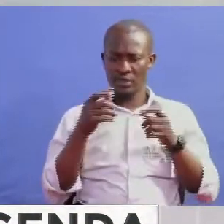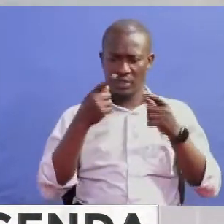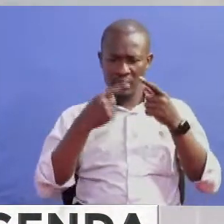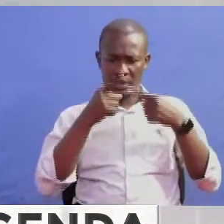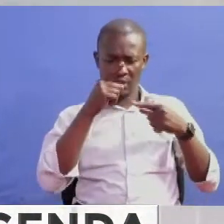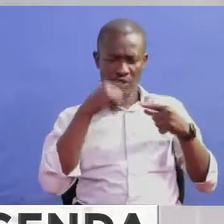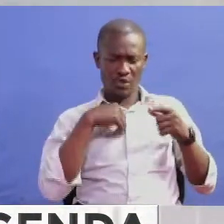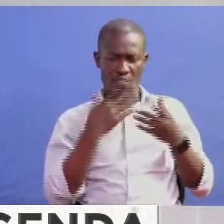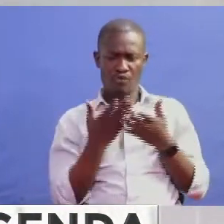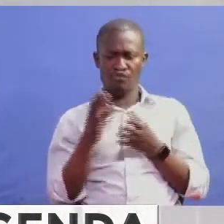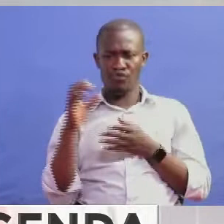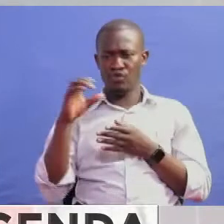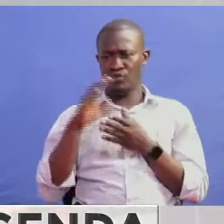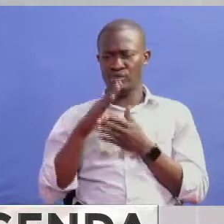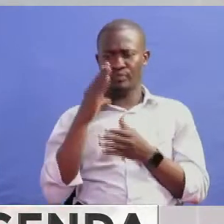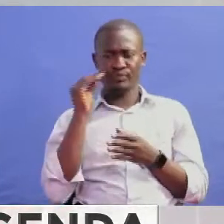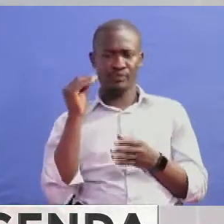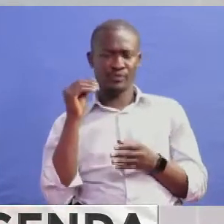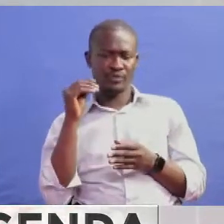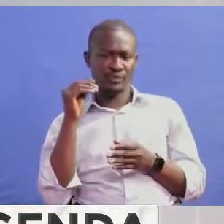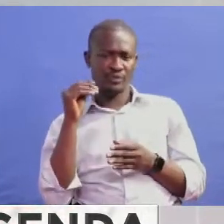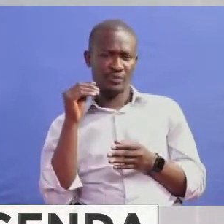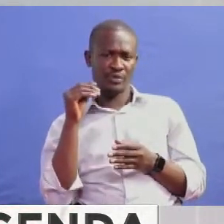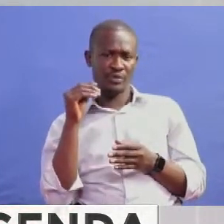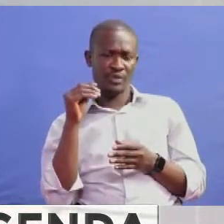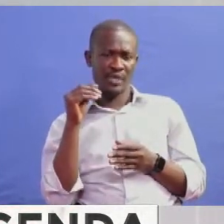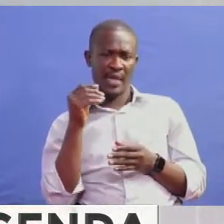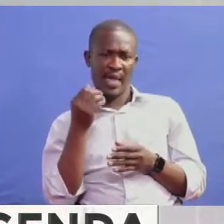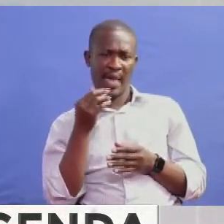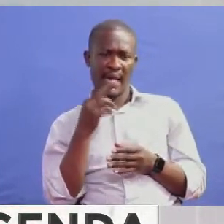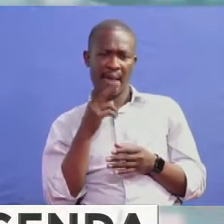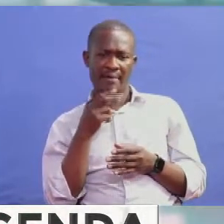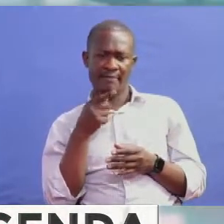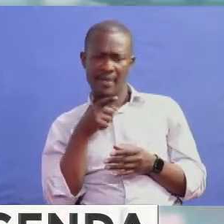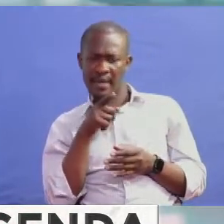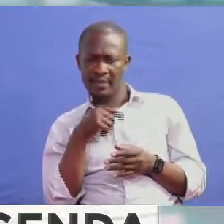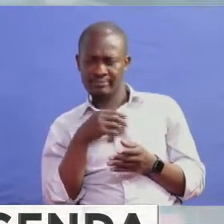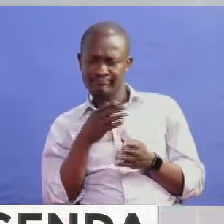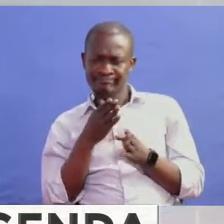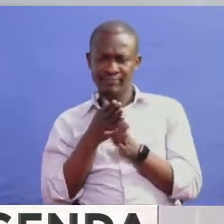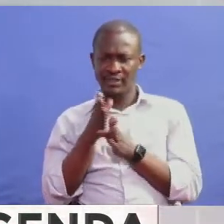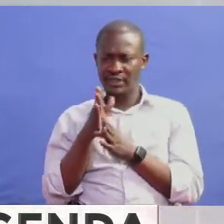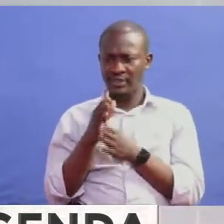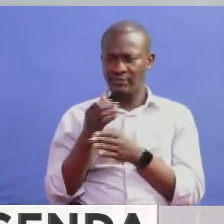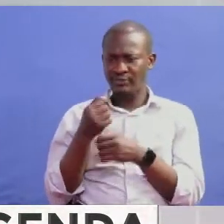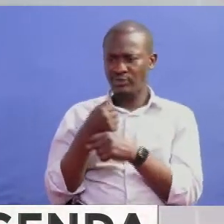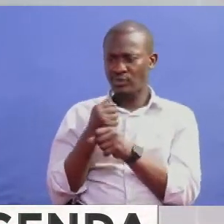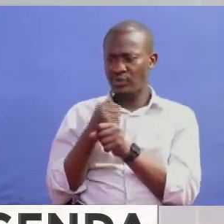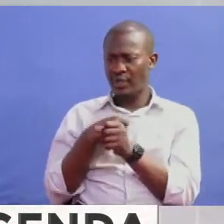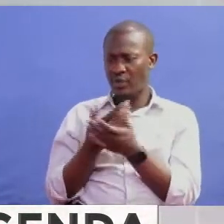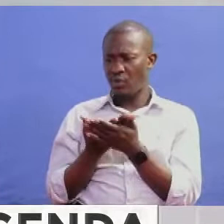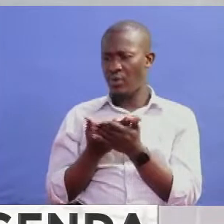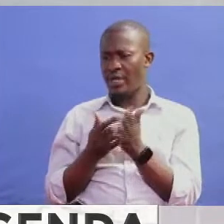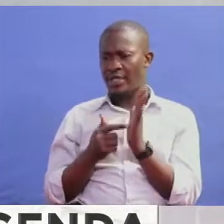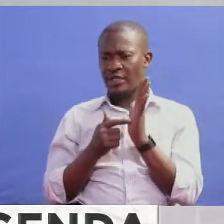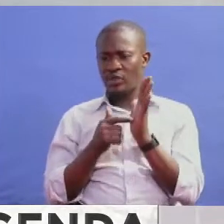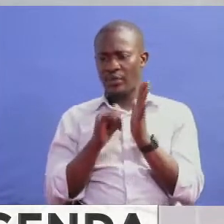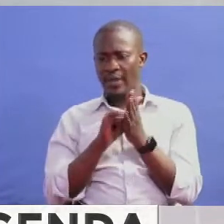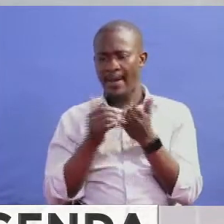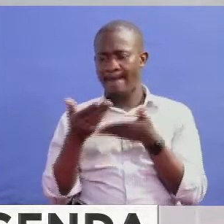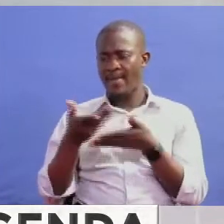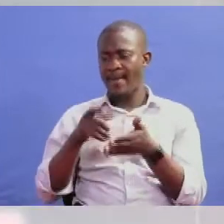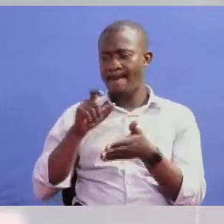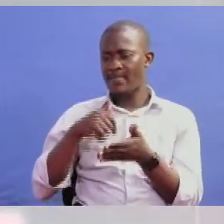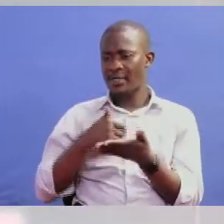a customer experience initiative? Are there maybe key performance indicator or metrics that businesses should